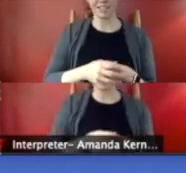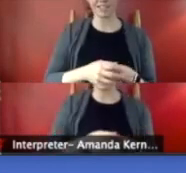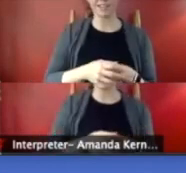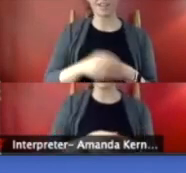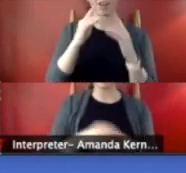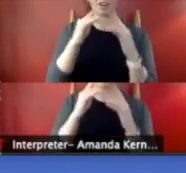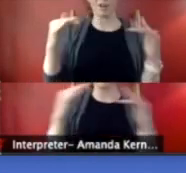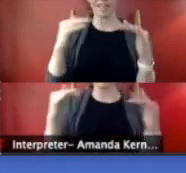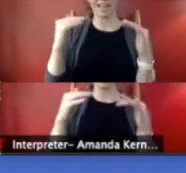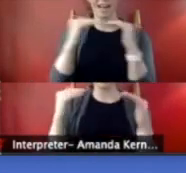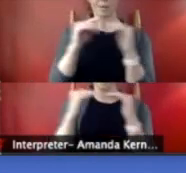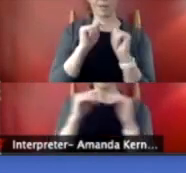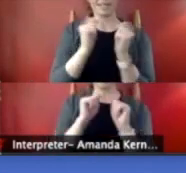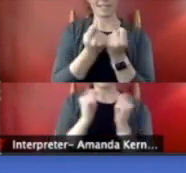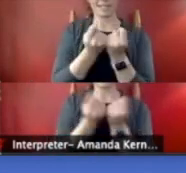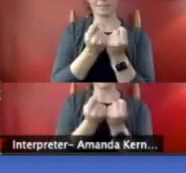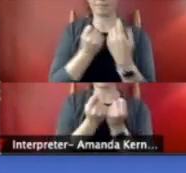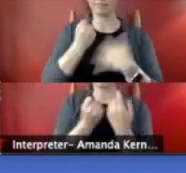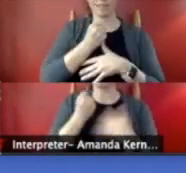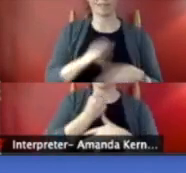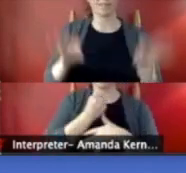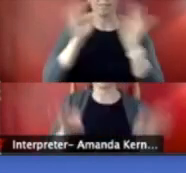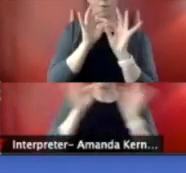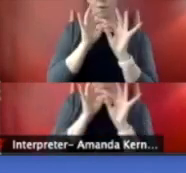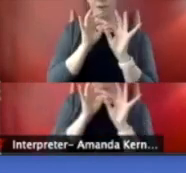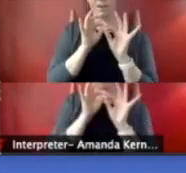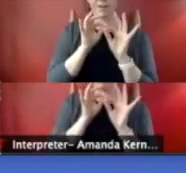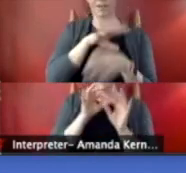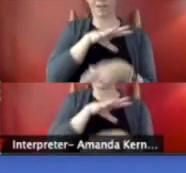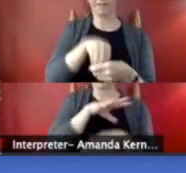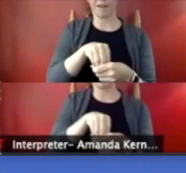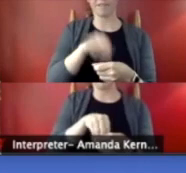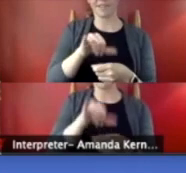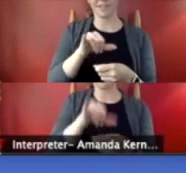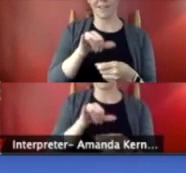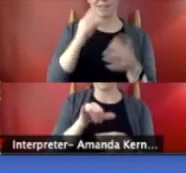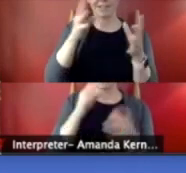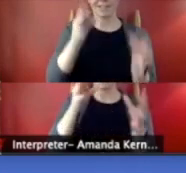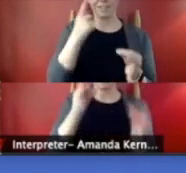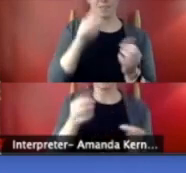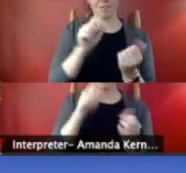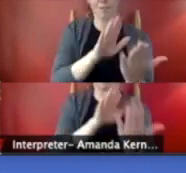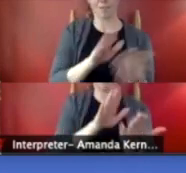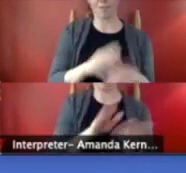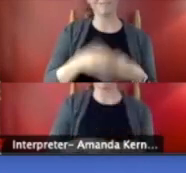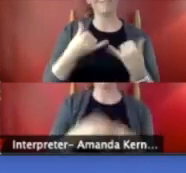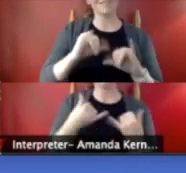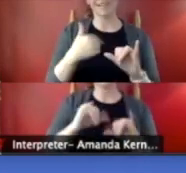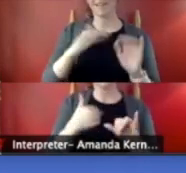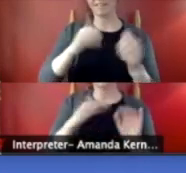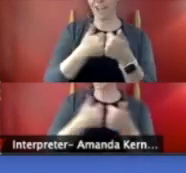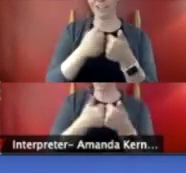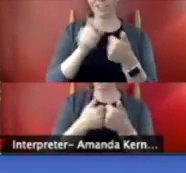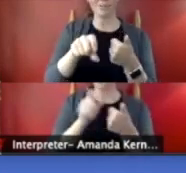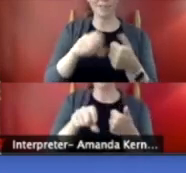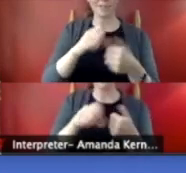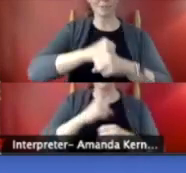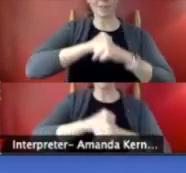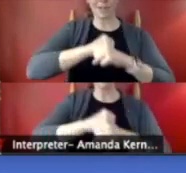been central to the formation of this approach. Challenges remain, including the ongoing need to protect staff and other